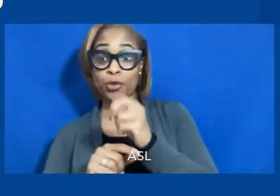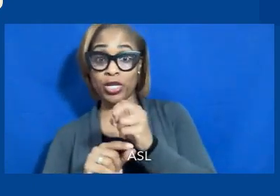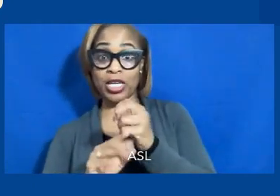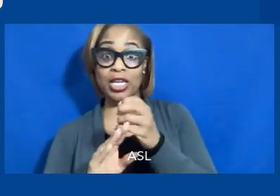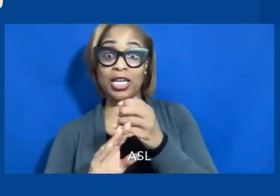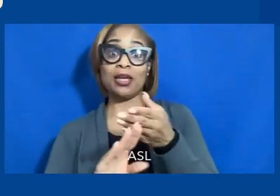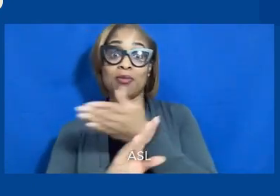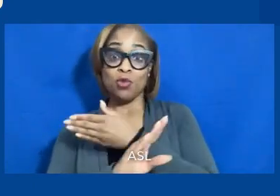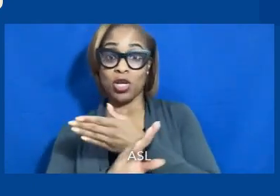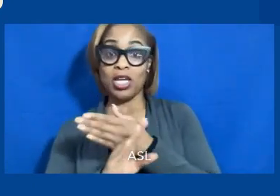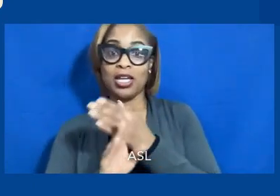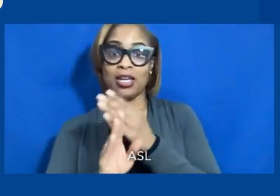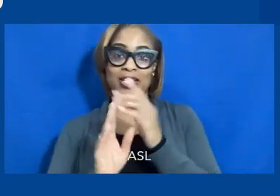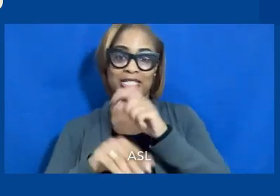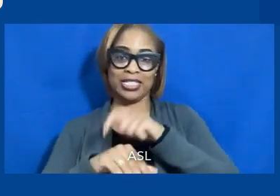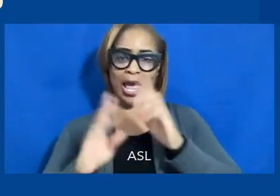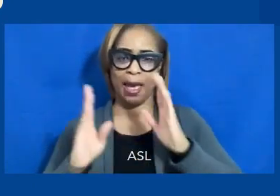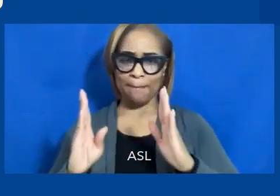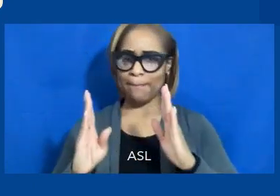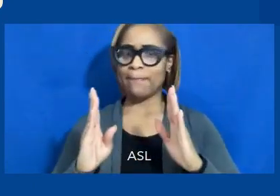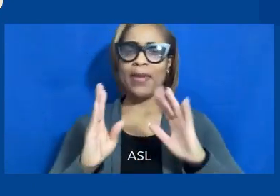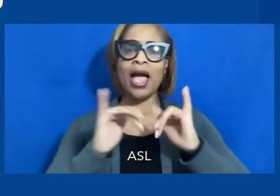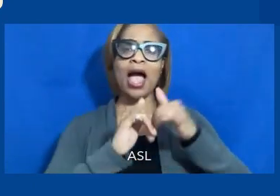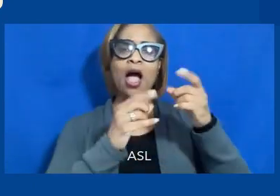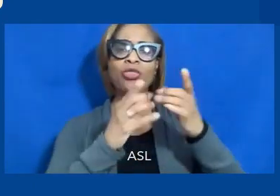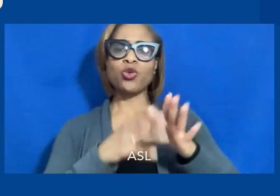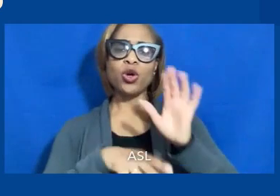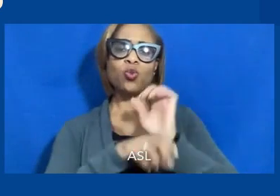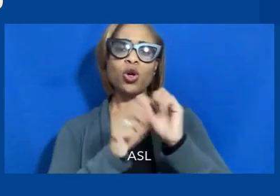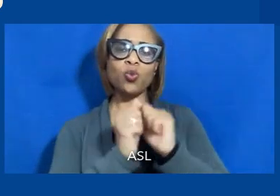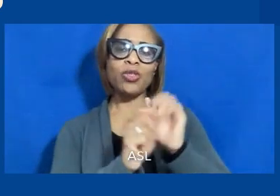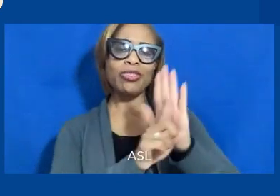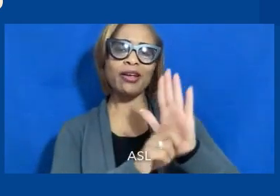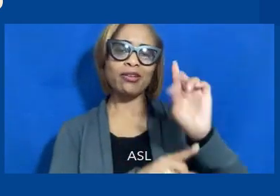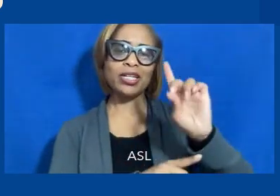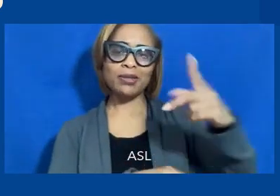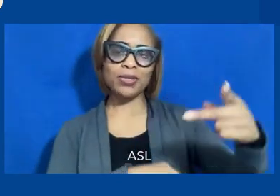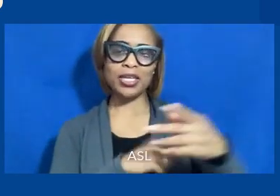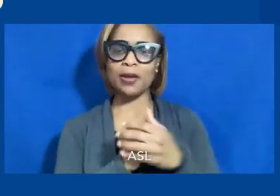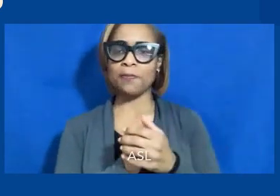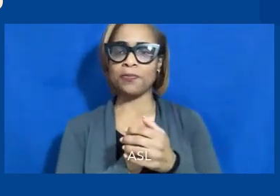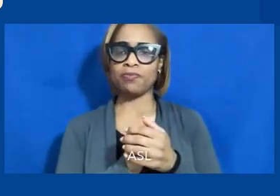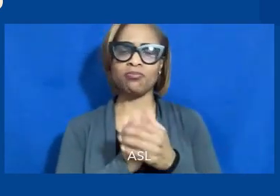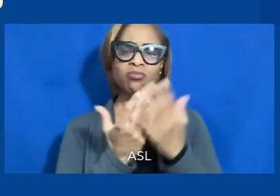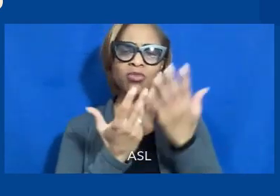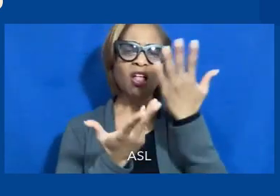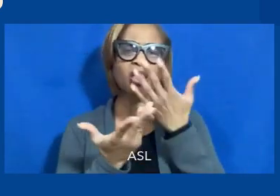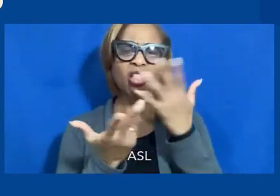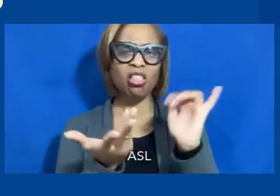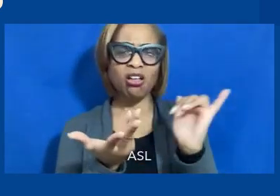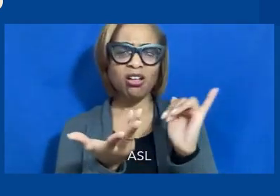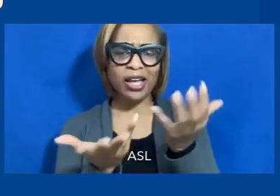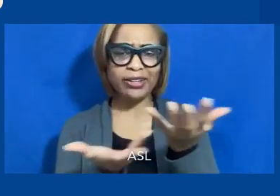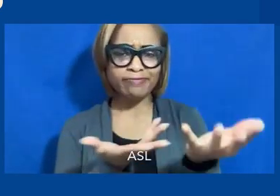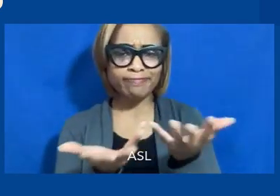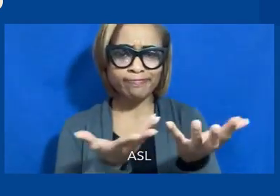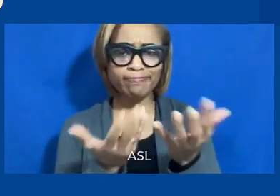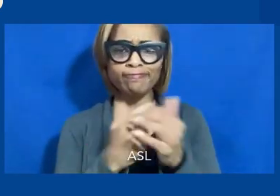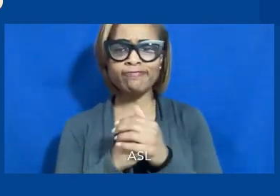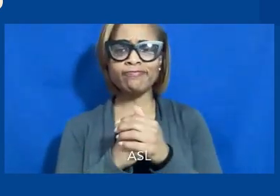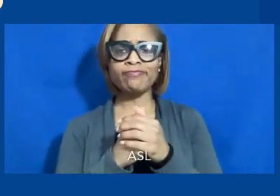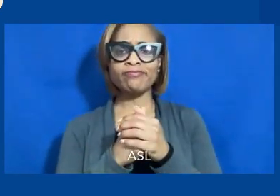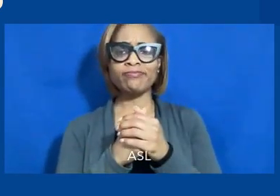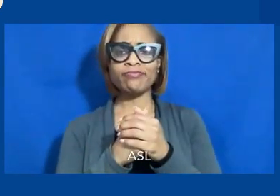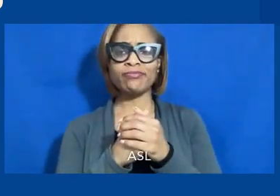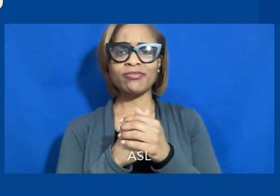to me about how the director works with their DP. What does it look like? Like, do they